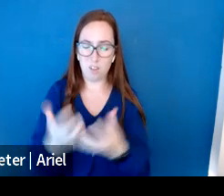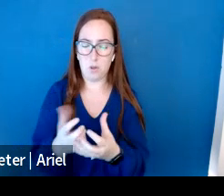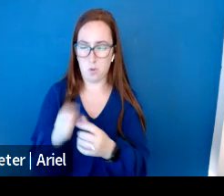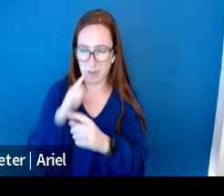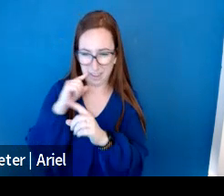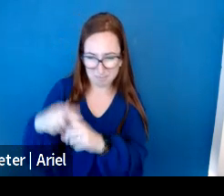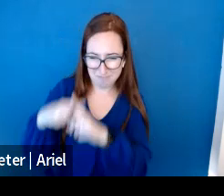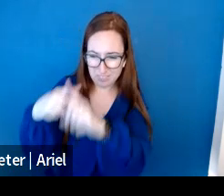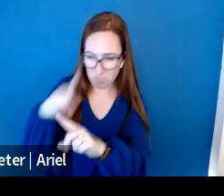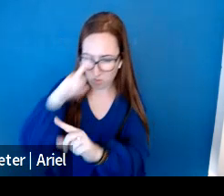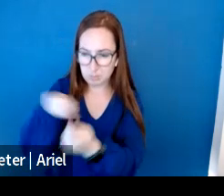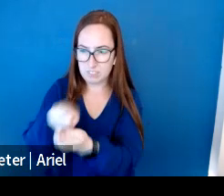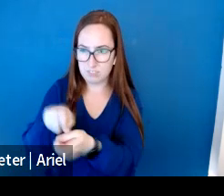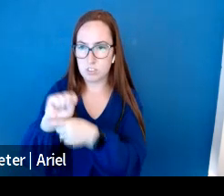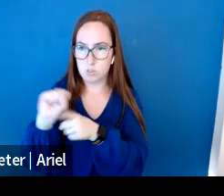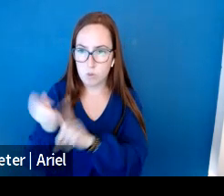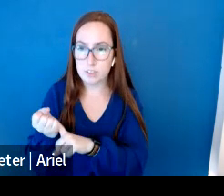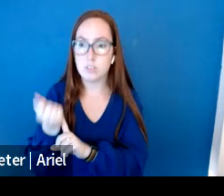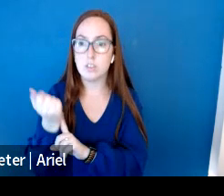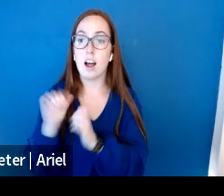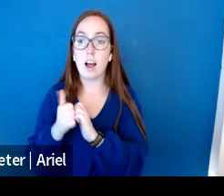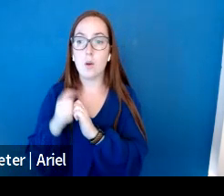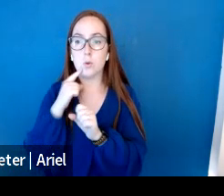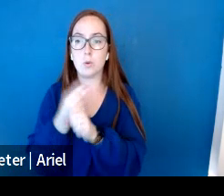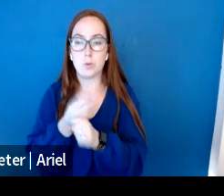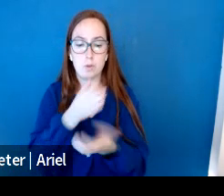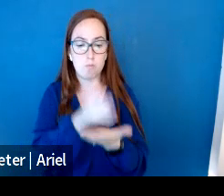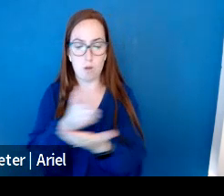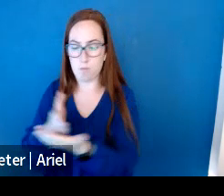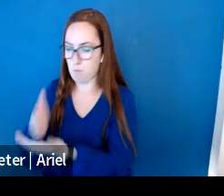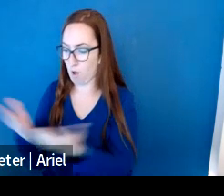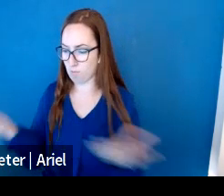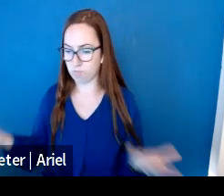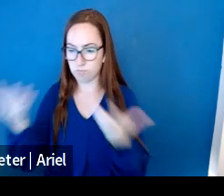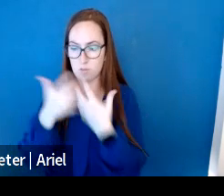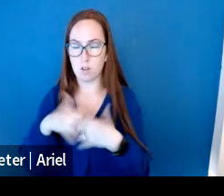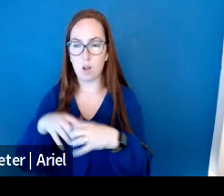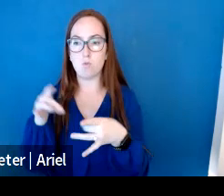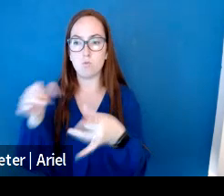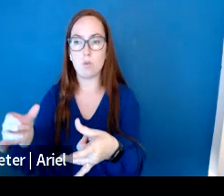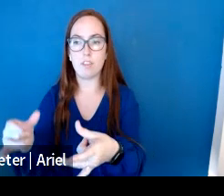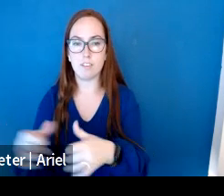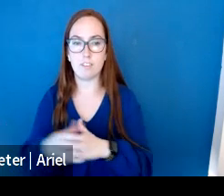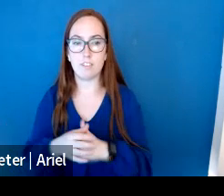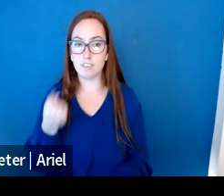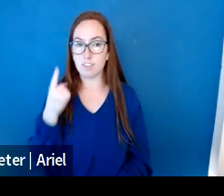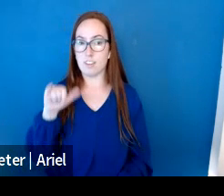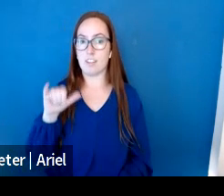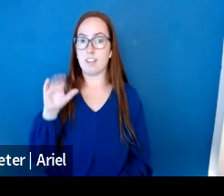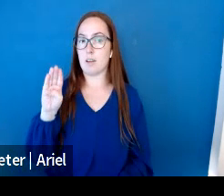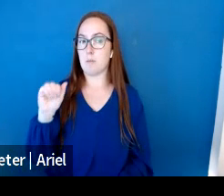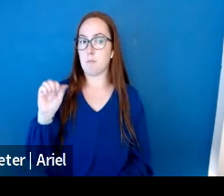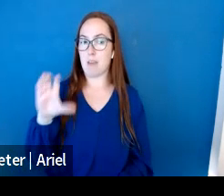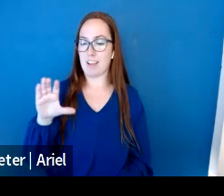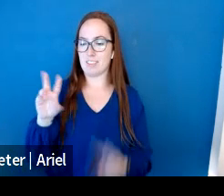for specific situations using complementary components. Now, this BASC family also includes the BESS,